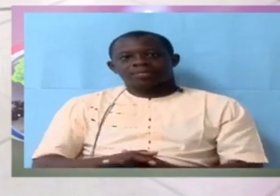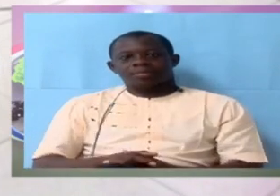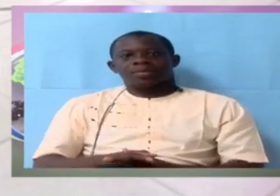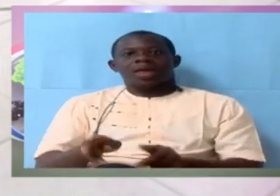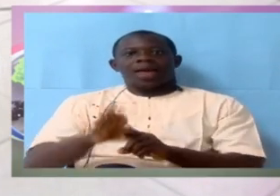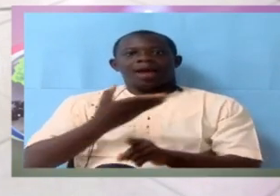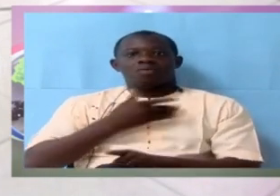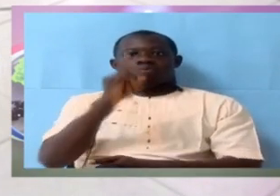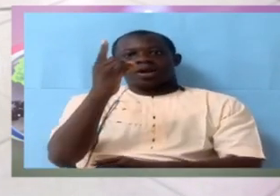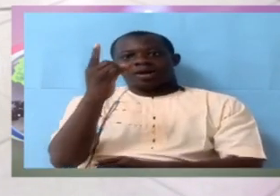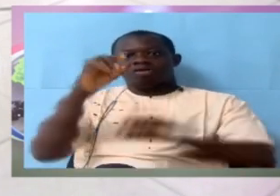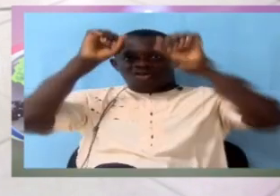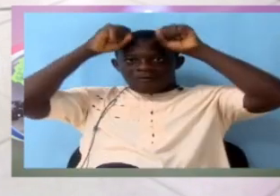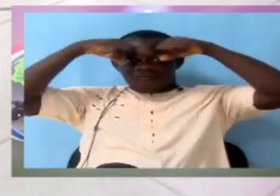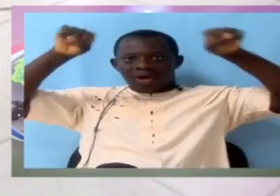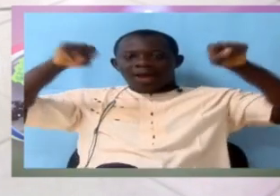This fuller man I mentioned,